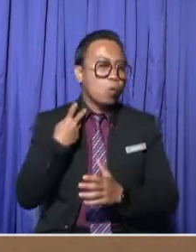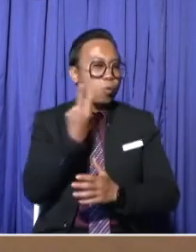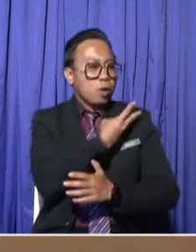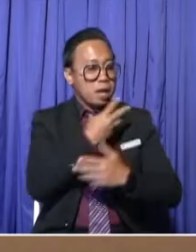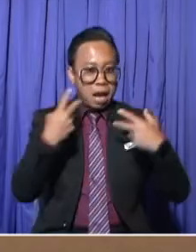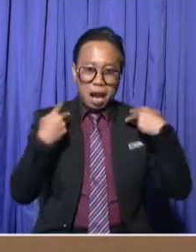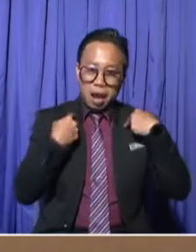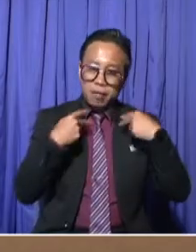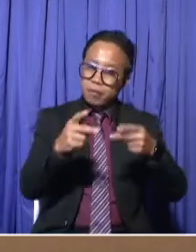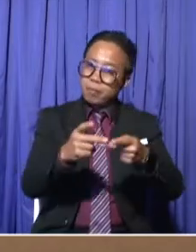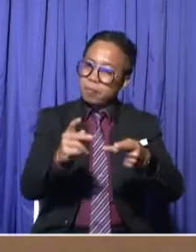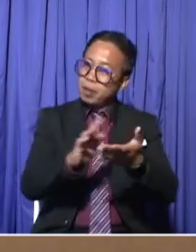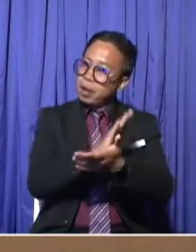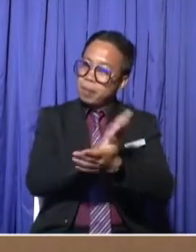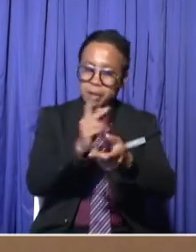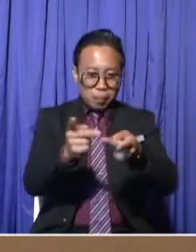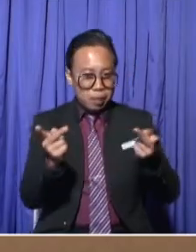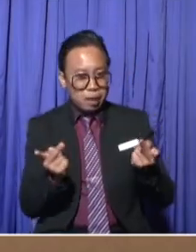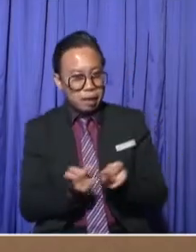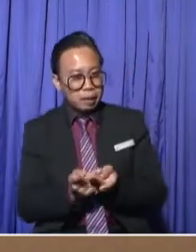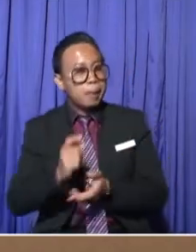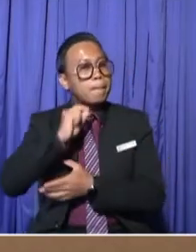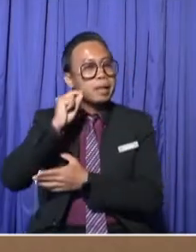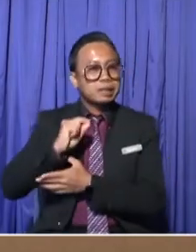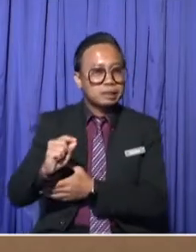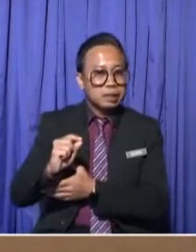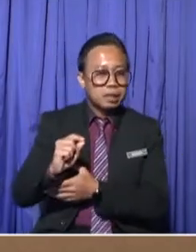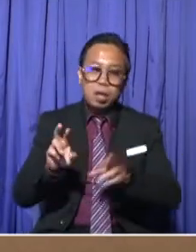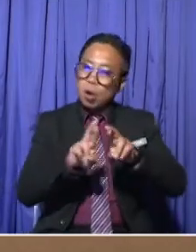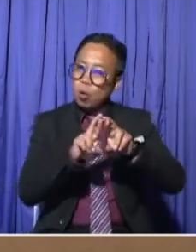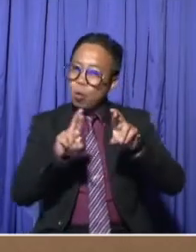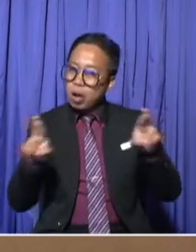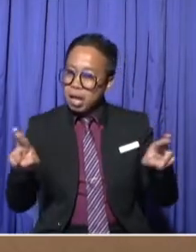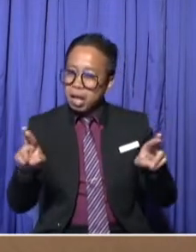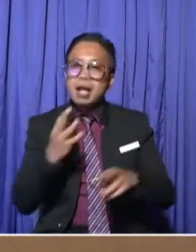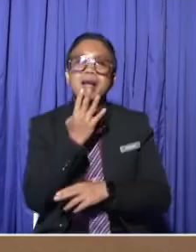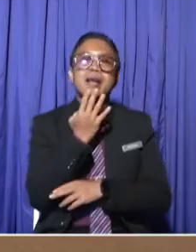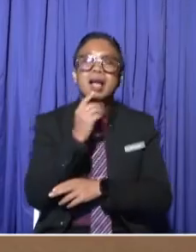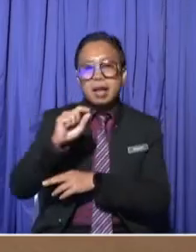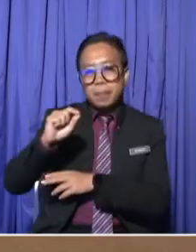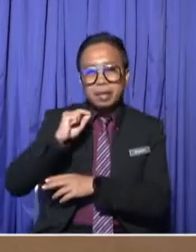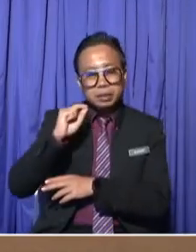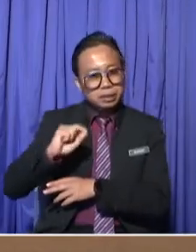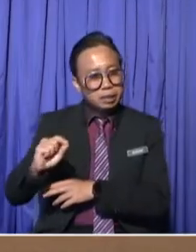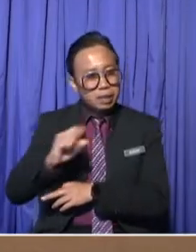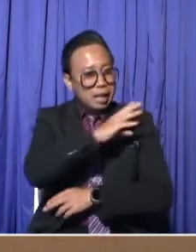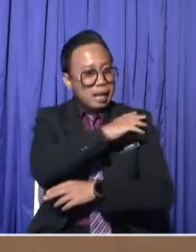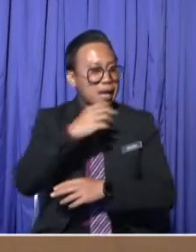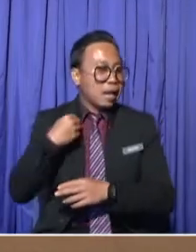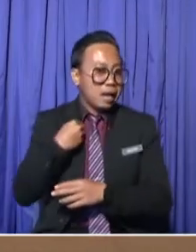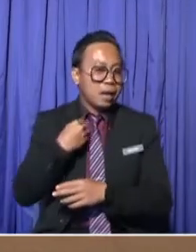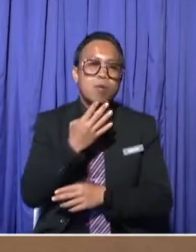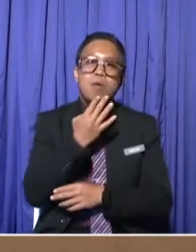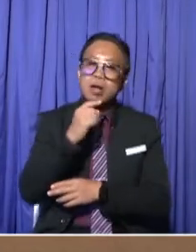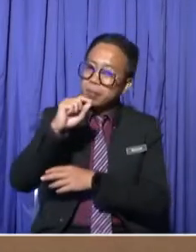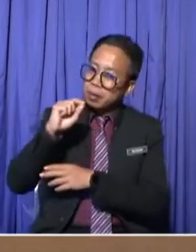paper plate, a pencil, a ruler, color pencils, and a marker